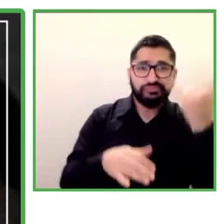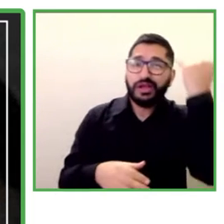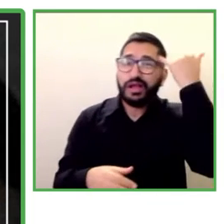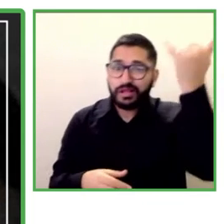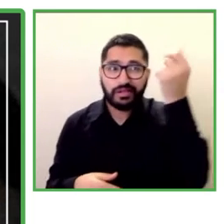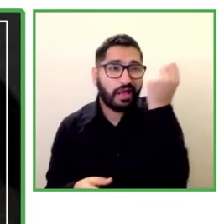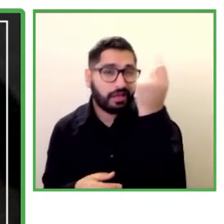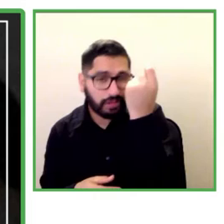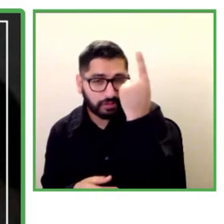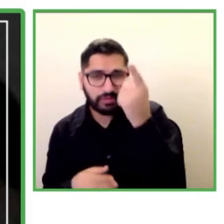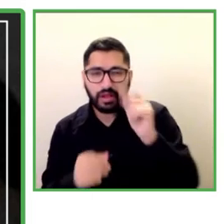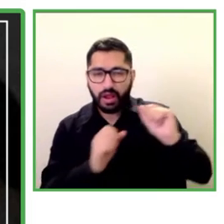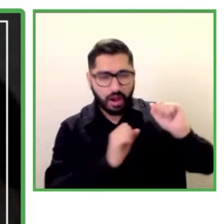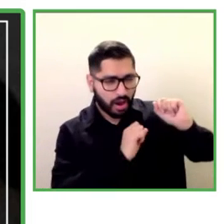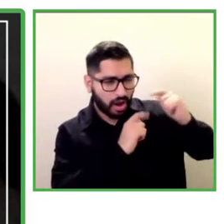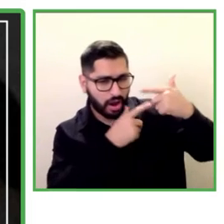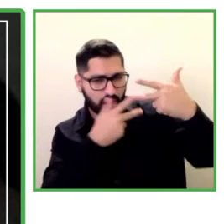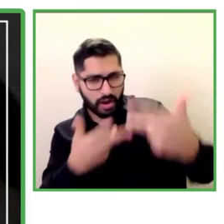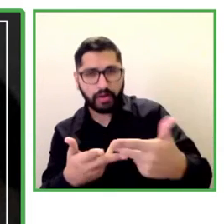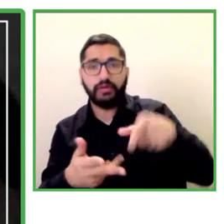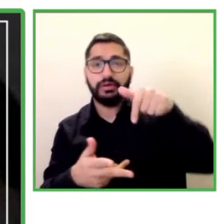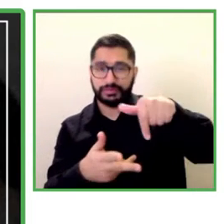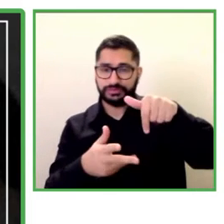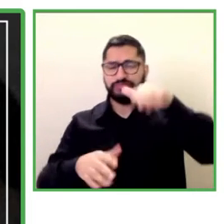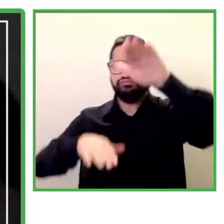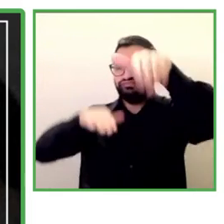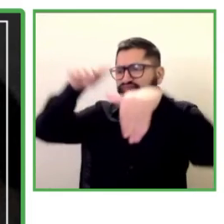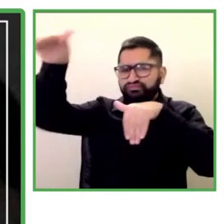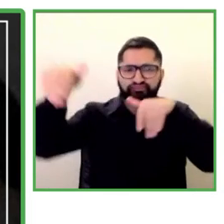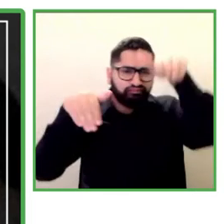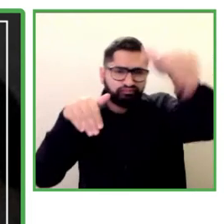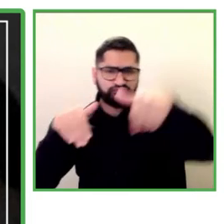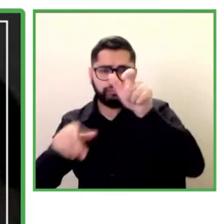are closer every day to achieve the